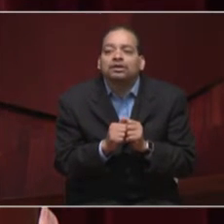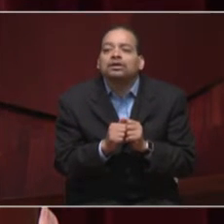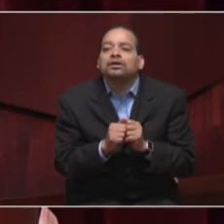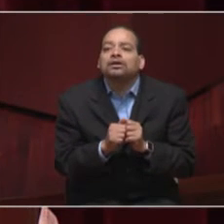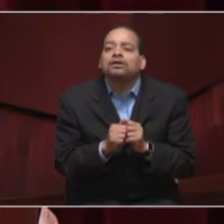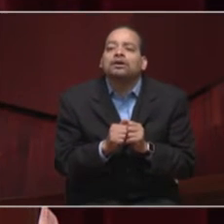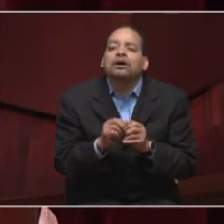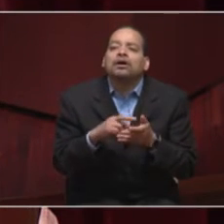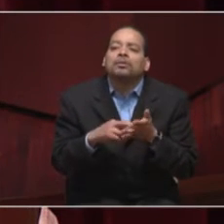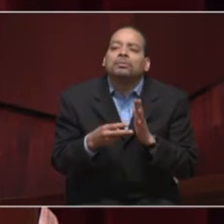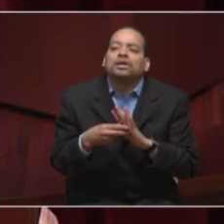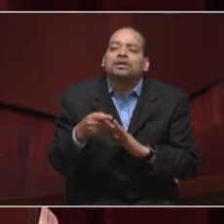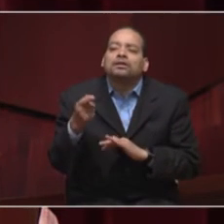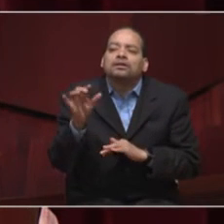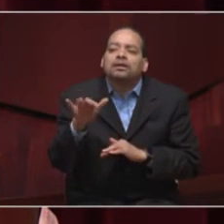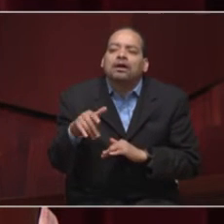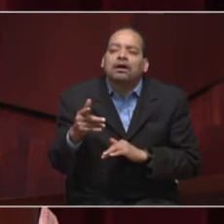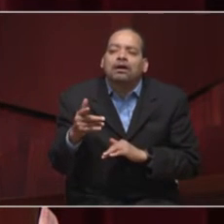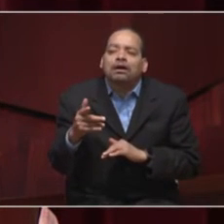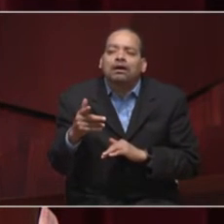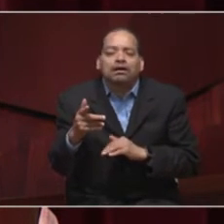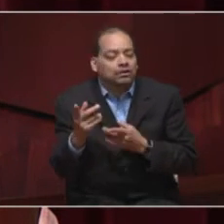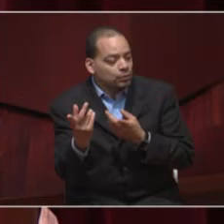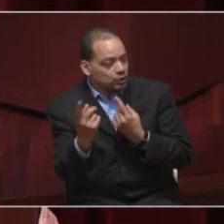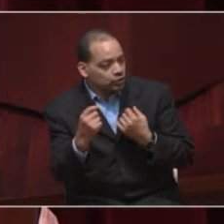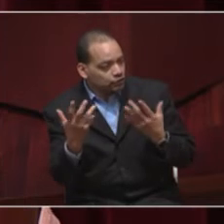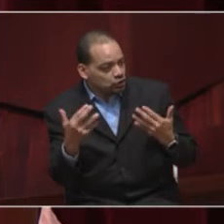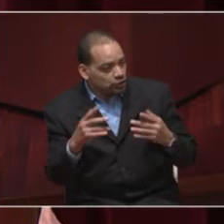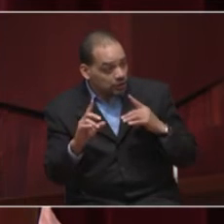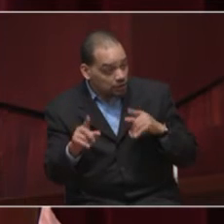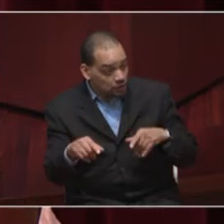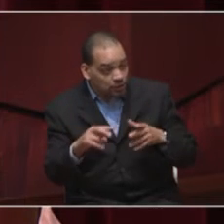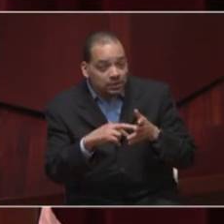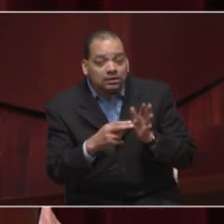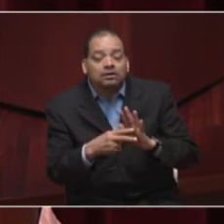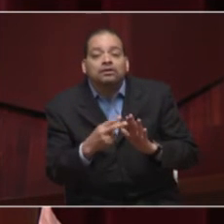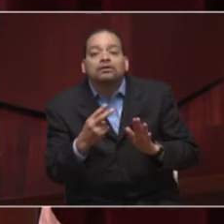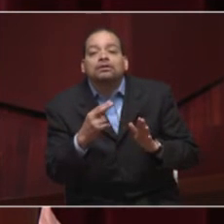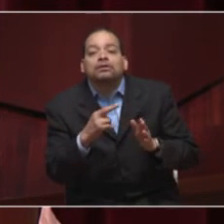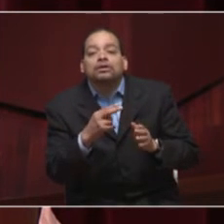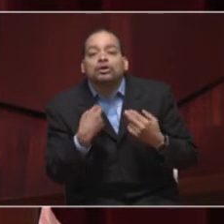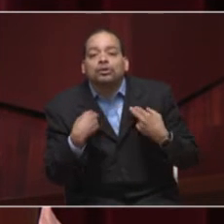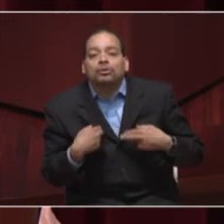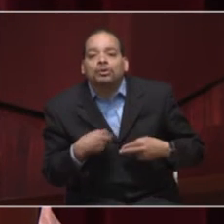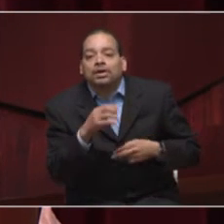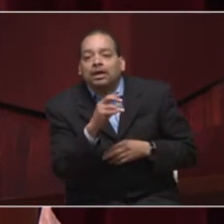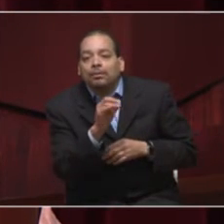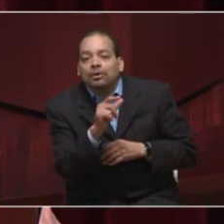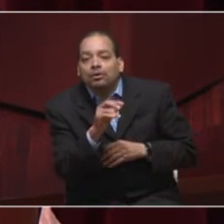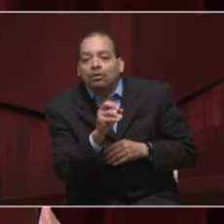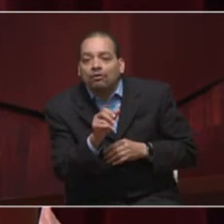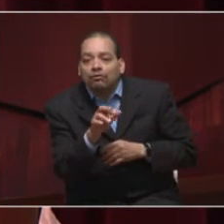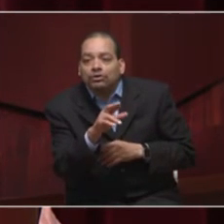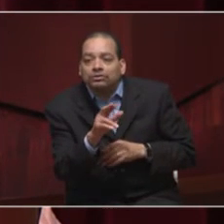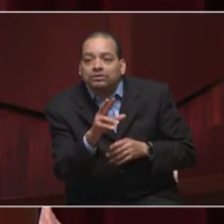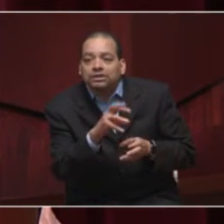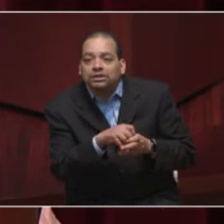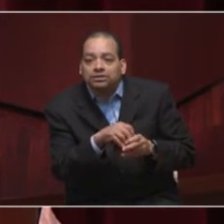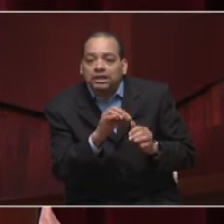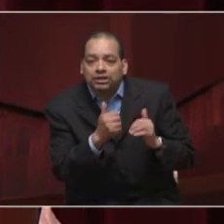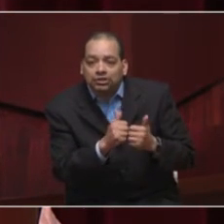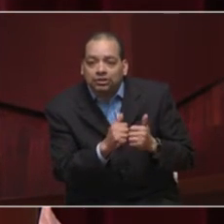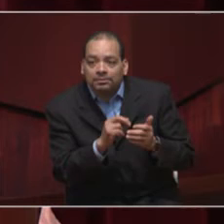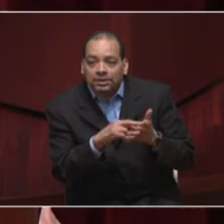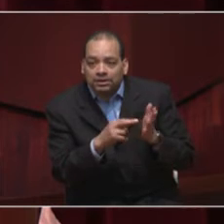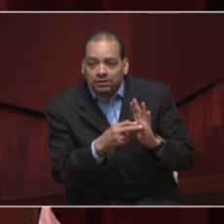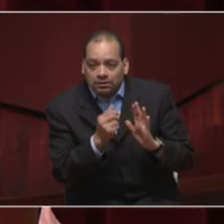answered that question. It's up to the human capital office in the agencies, and they're not really forced to go to